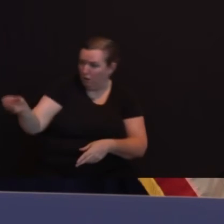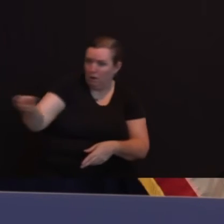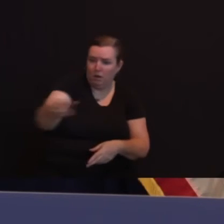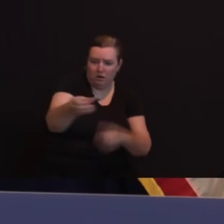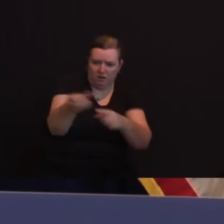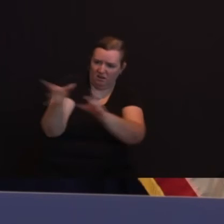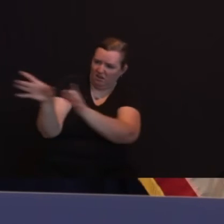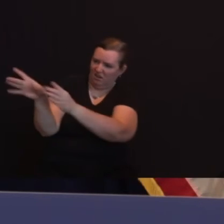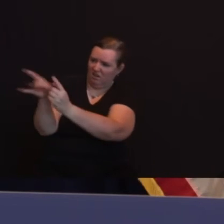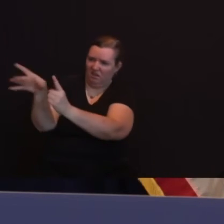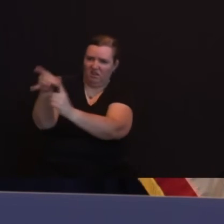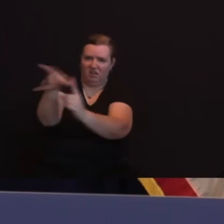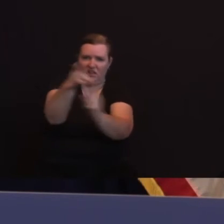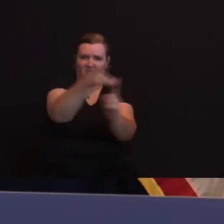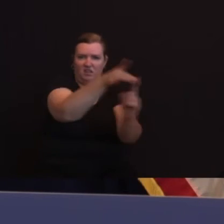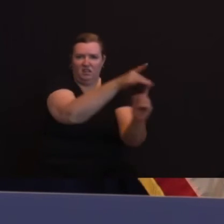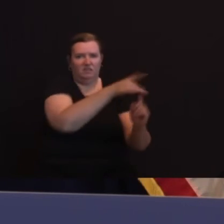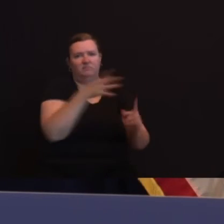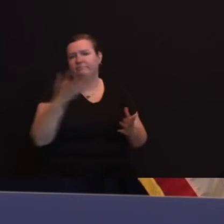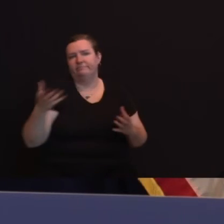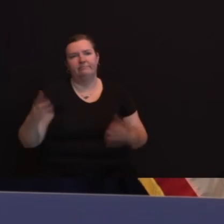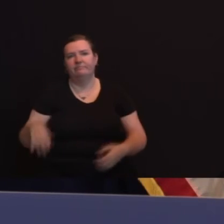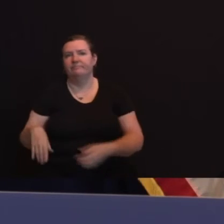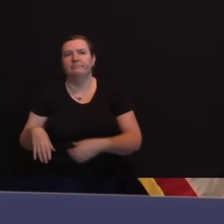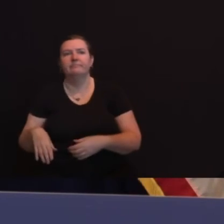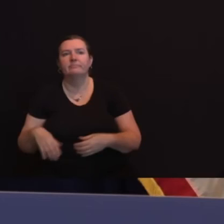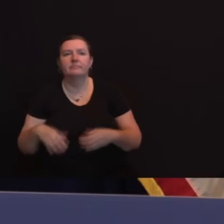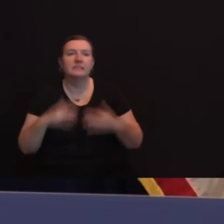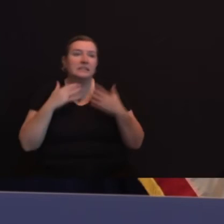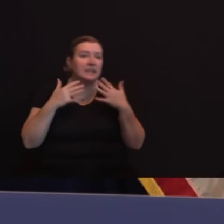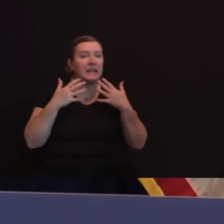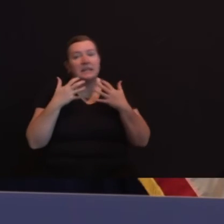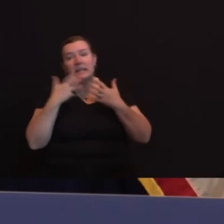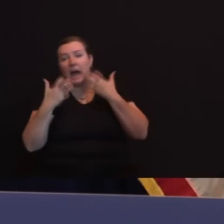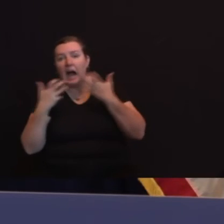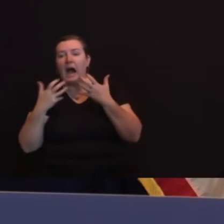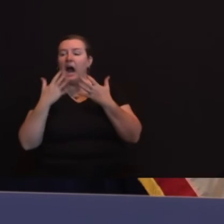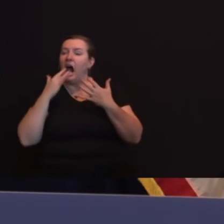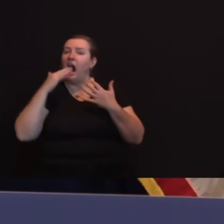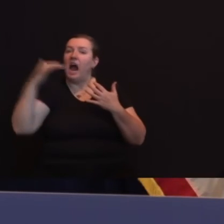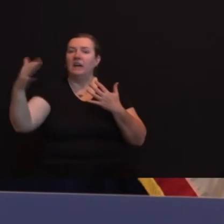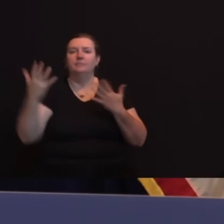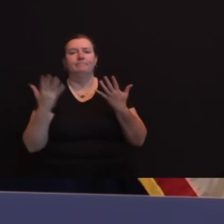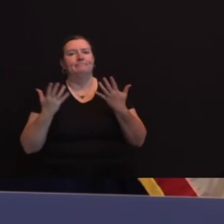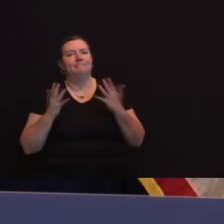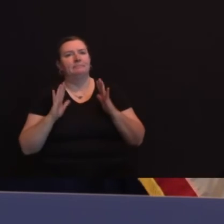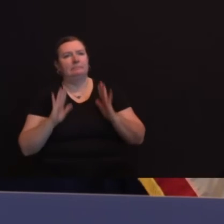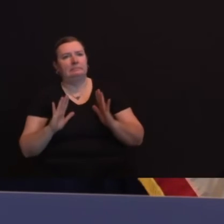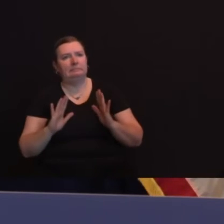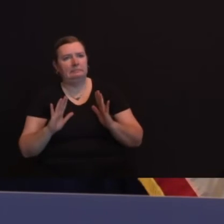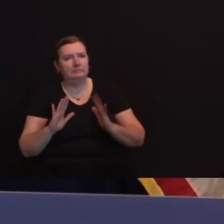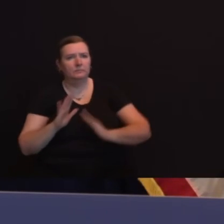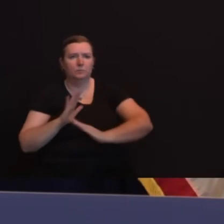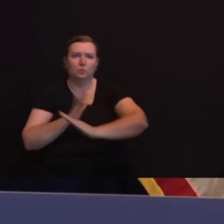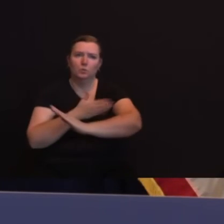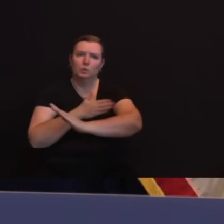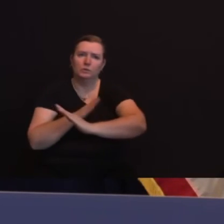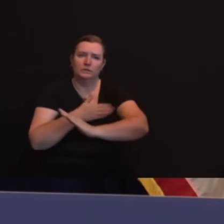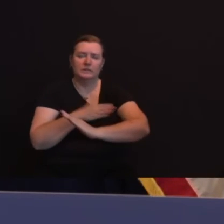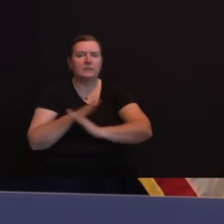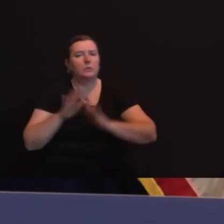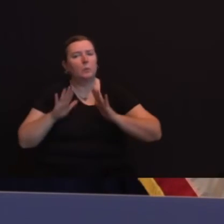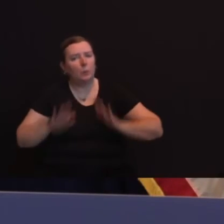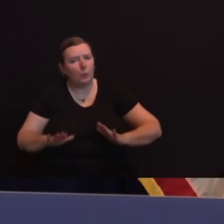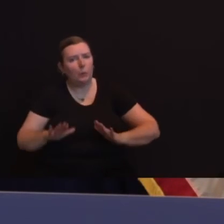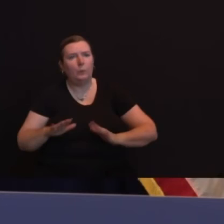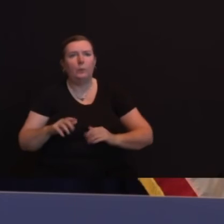avoid singing or shouting, especially indoors. Keep music levels down so people don't have to shout to speak